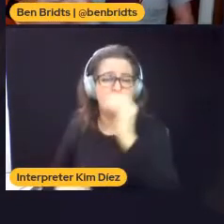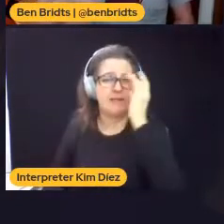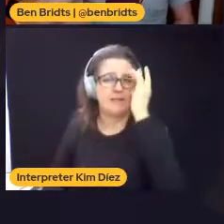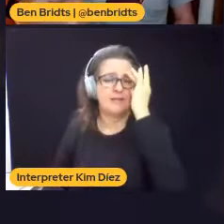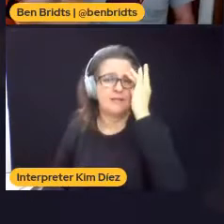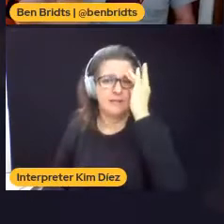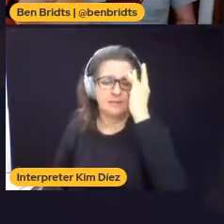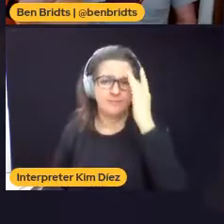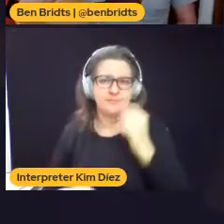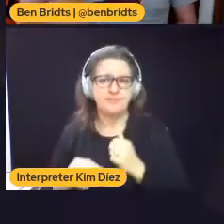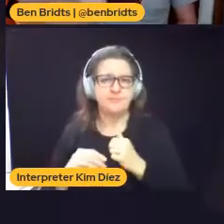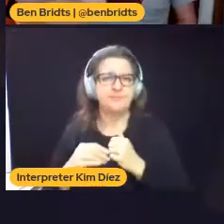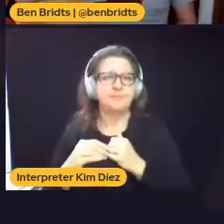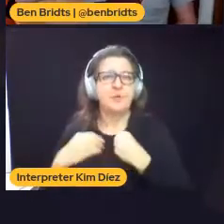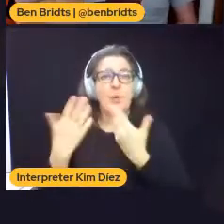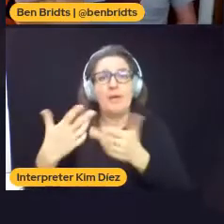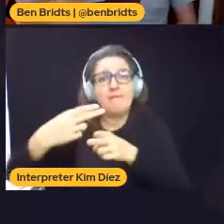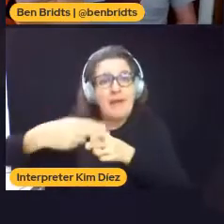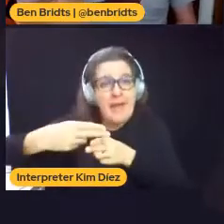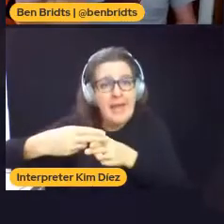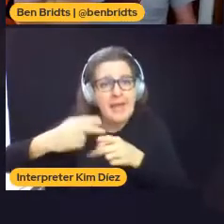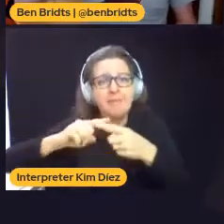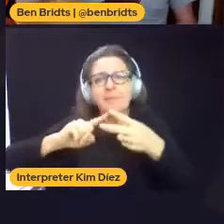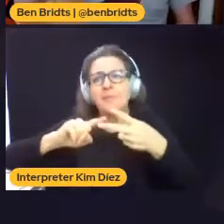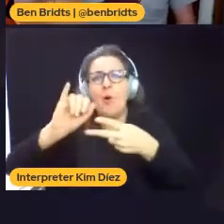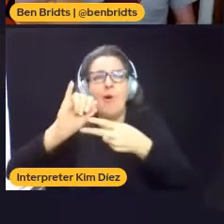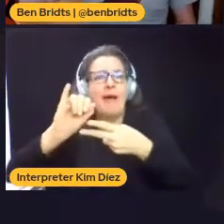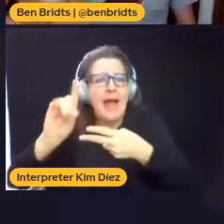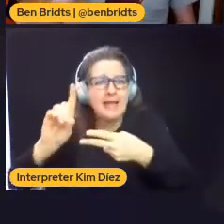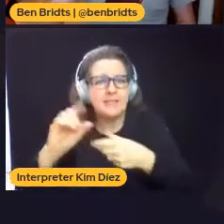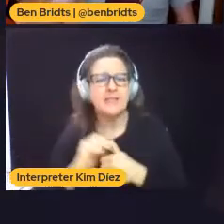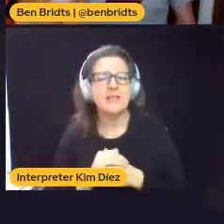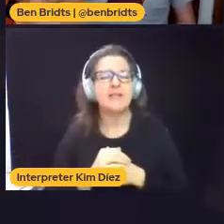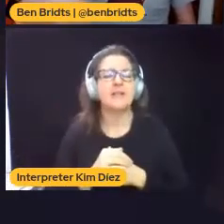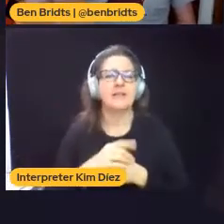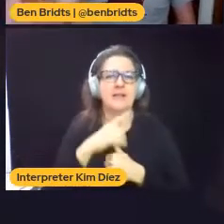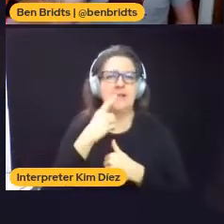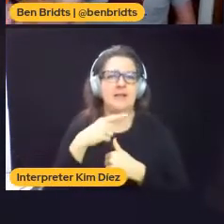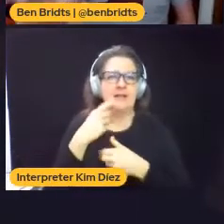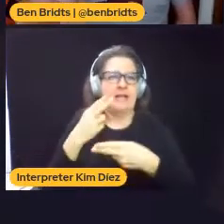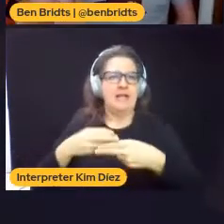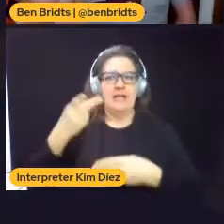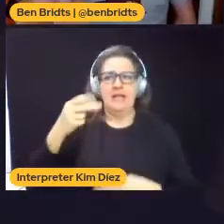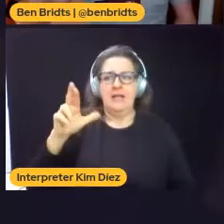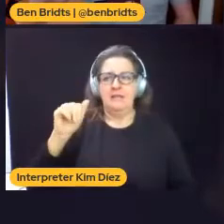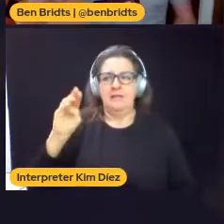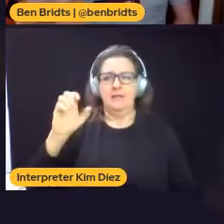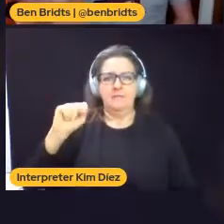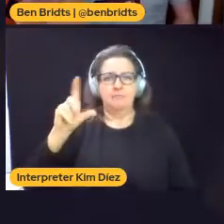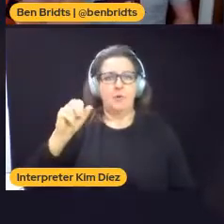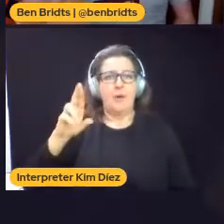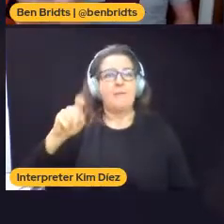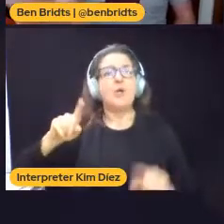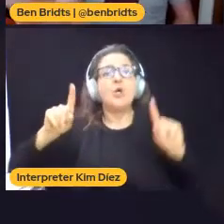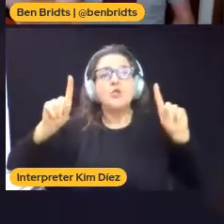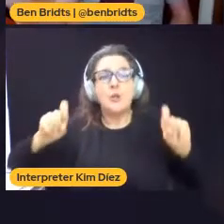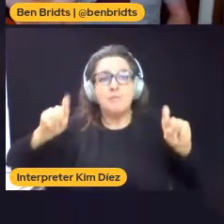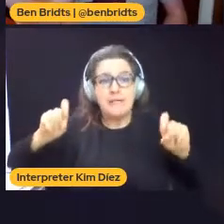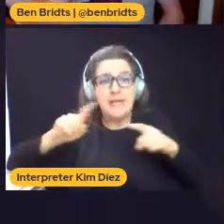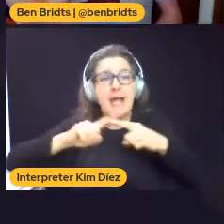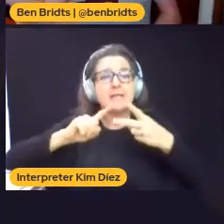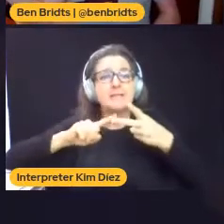it a name or an ID, and then we say the name of the parameter should be test, and the value of the parameter should be